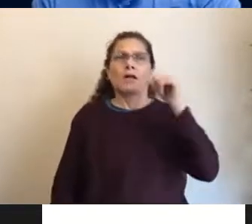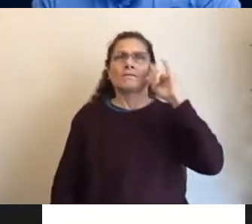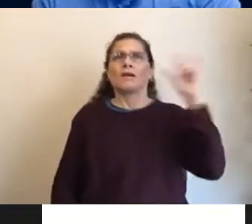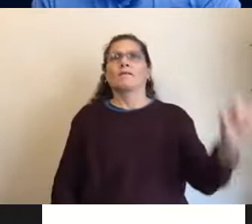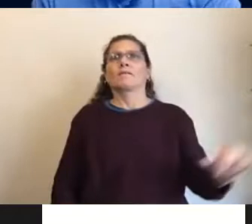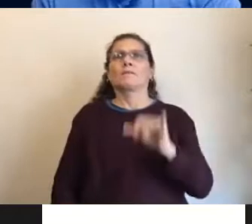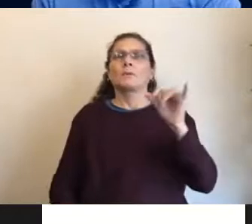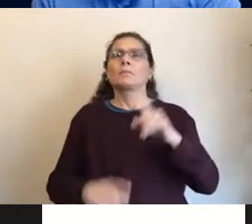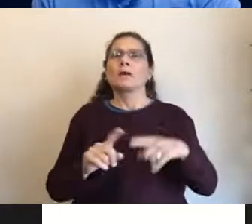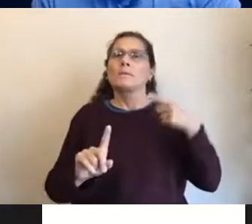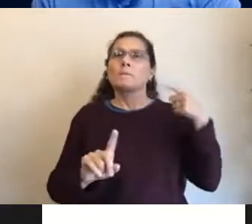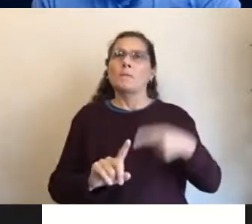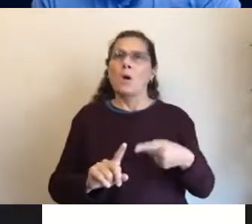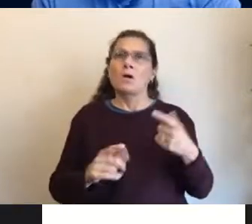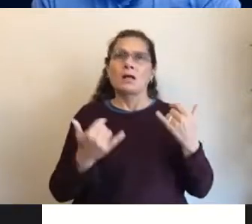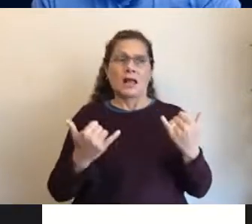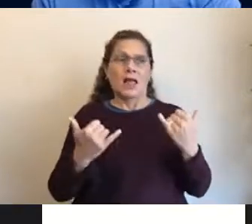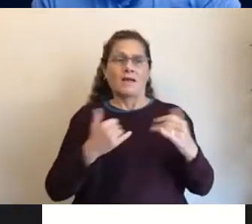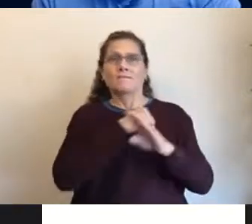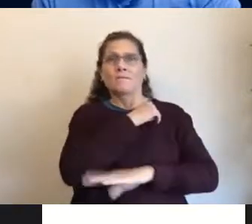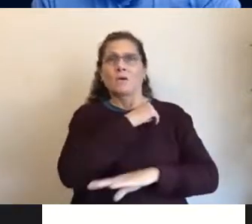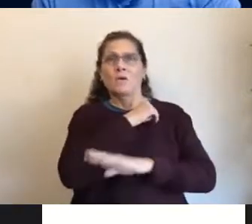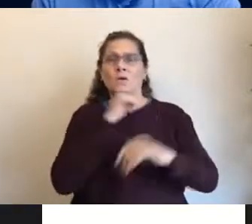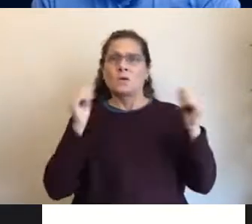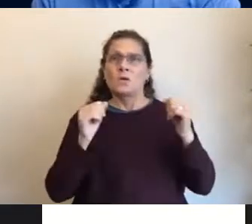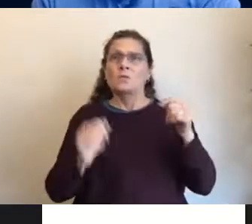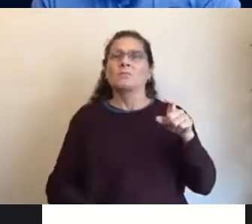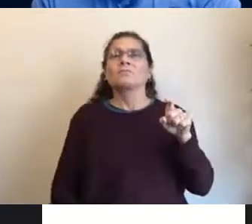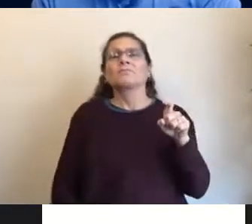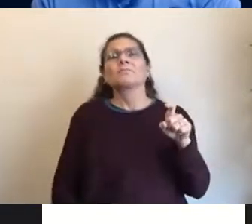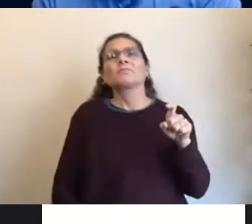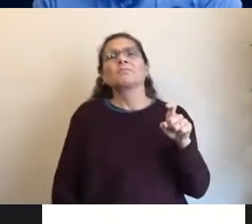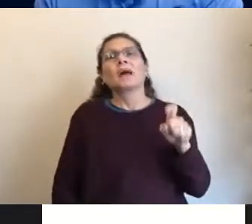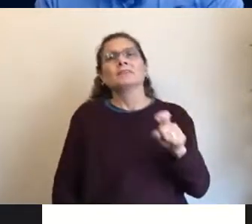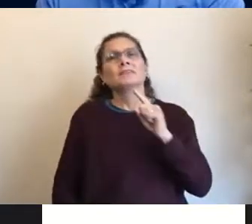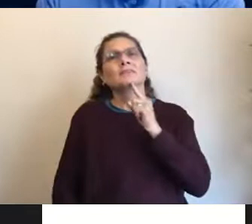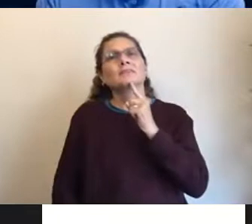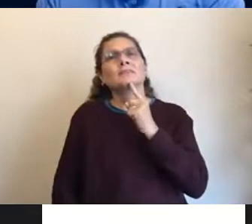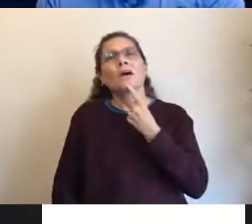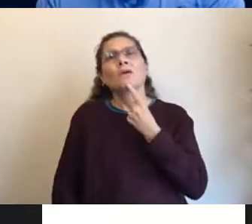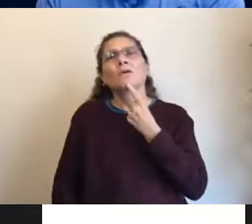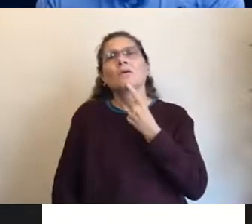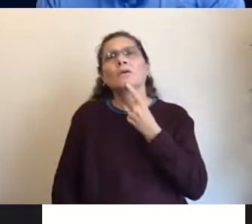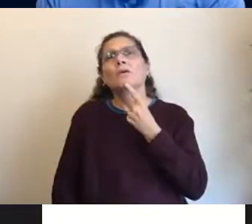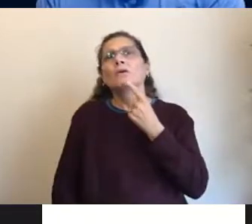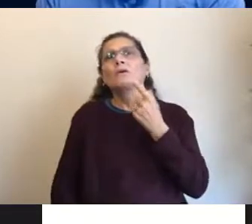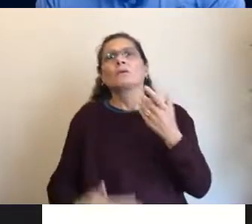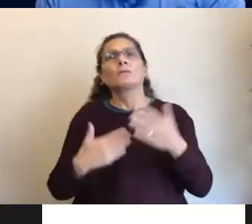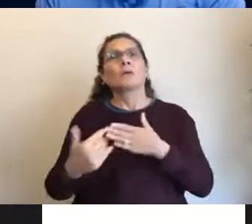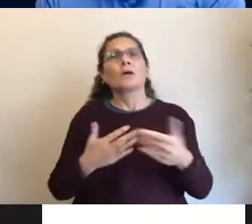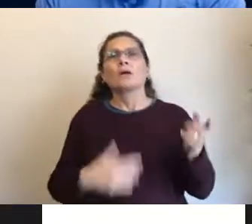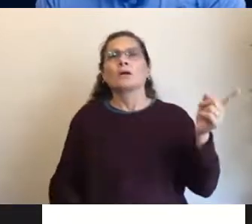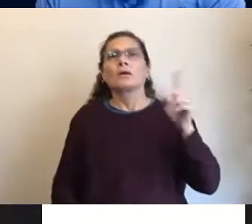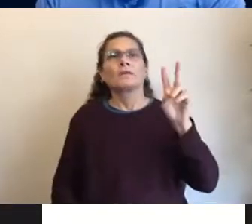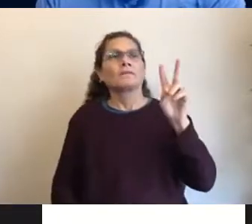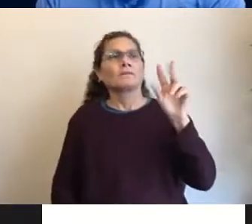Even if a vaccine comes out toward the end of the year or the beginning of next year, it's going to take time to distribute. It's going to take time to manufacture. So unfortunately,